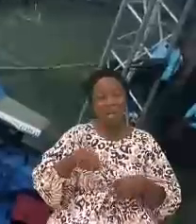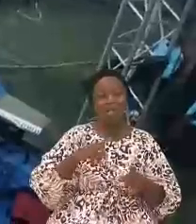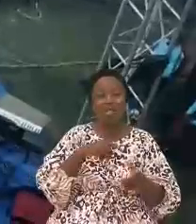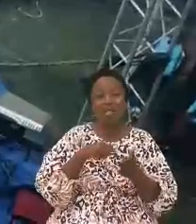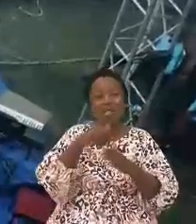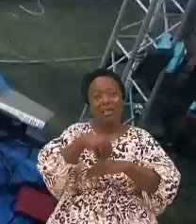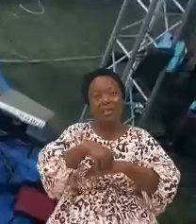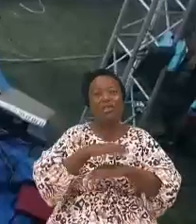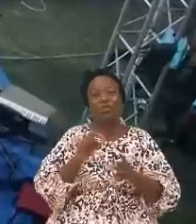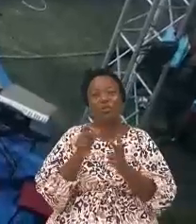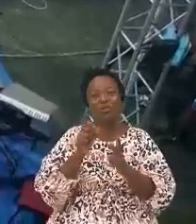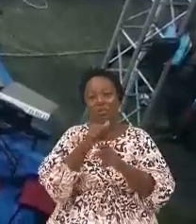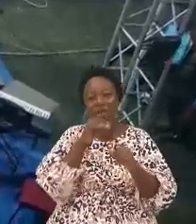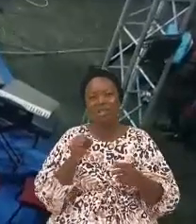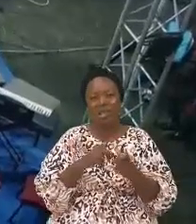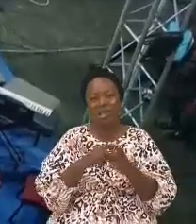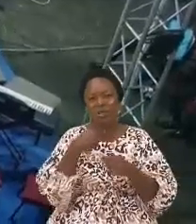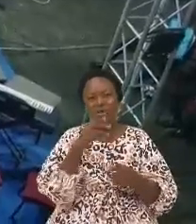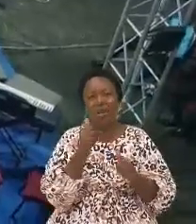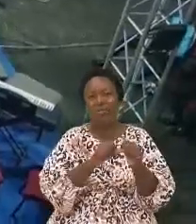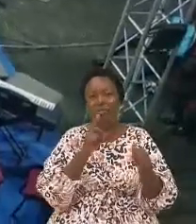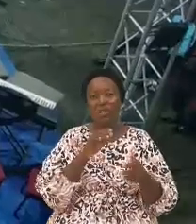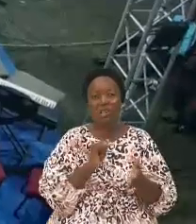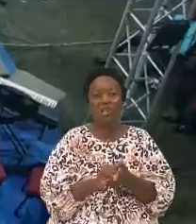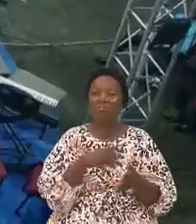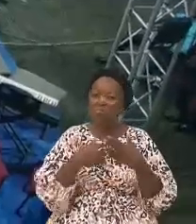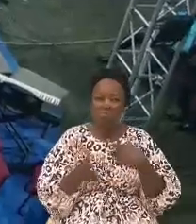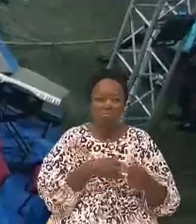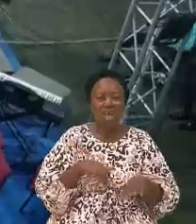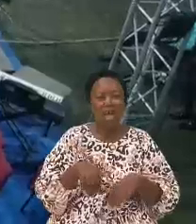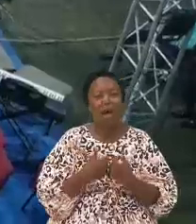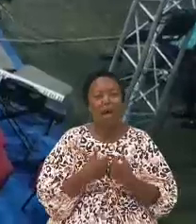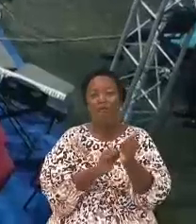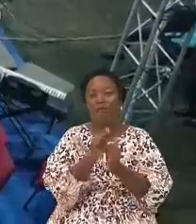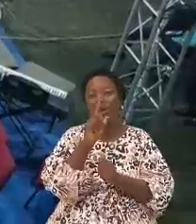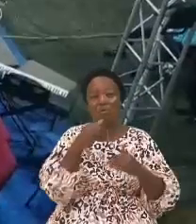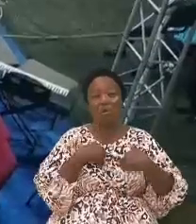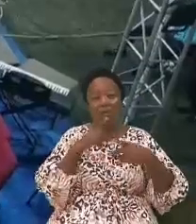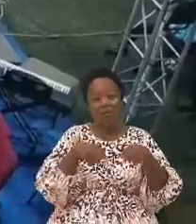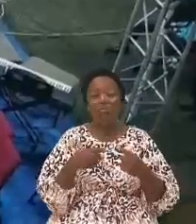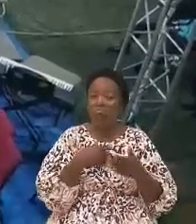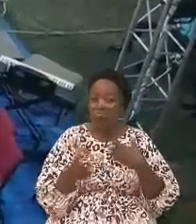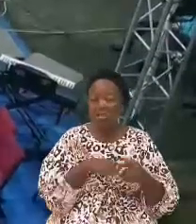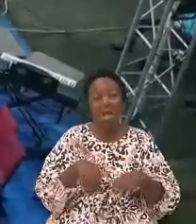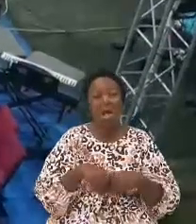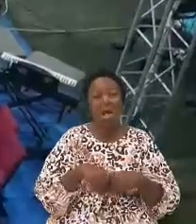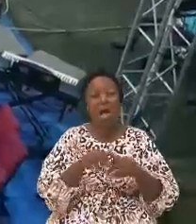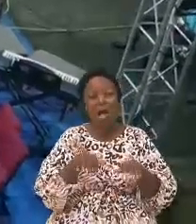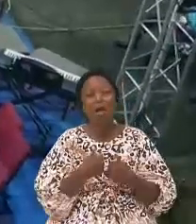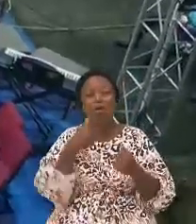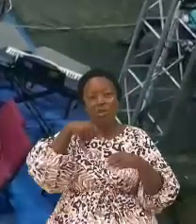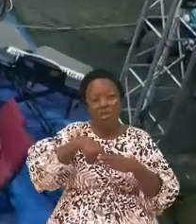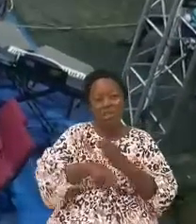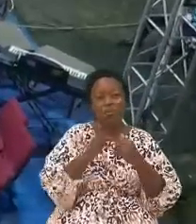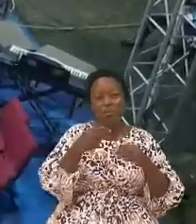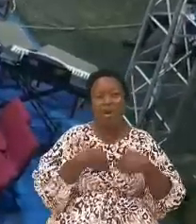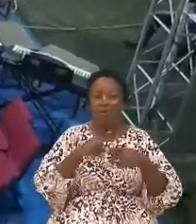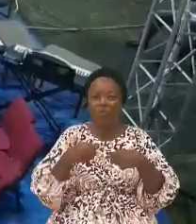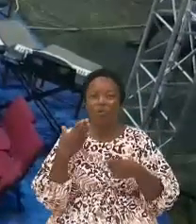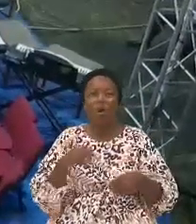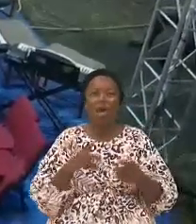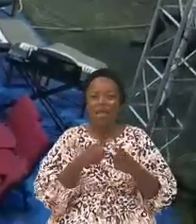will choose blessing. And you know, he told everyone that. He said, no matter how far you have gone,